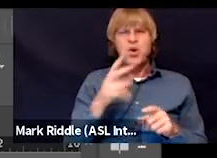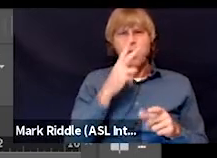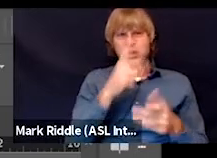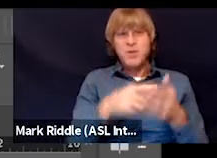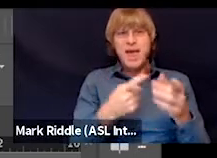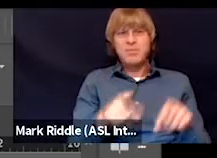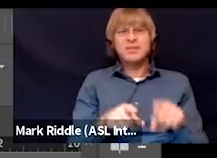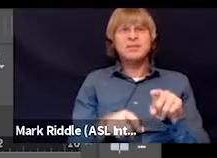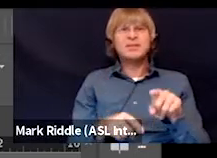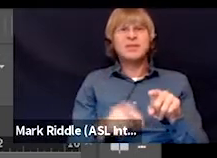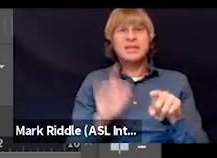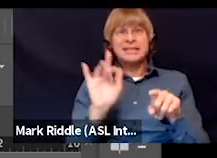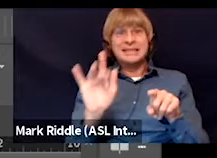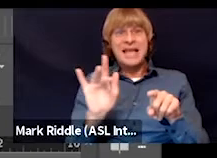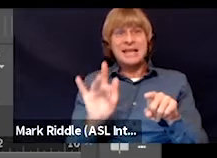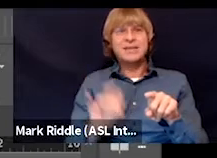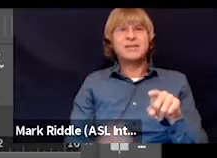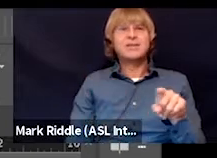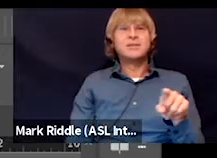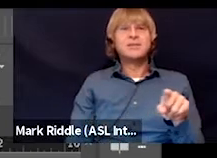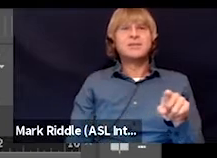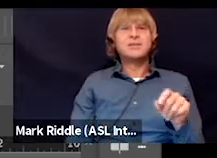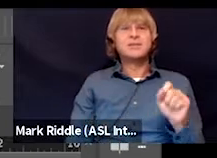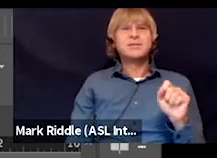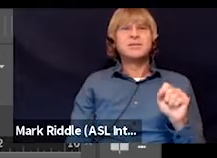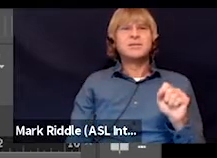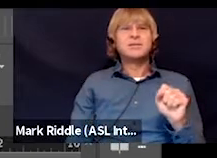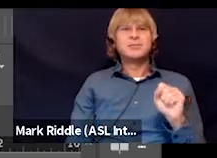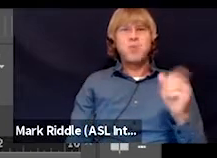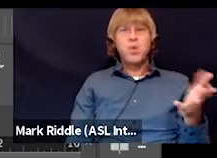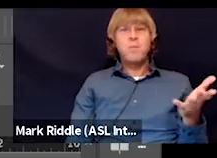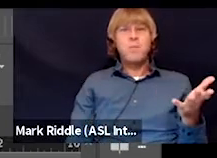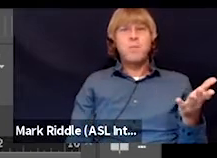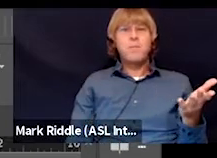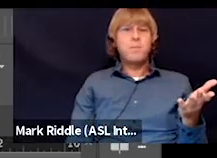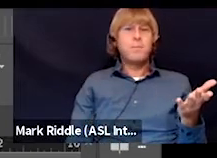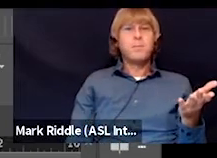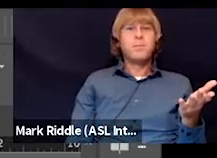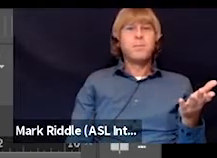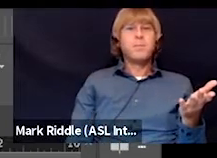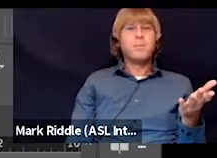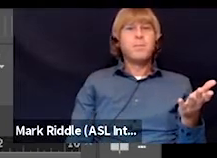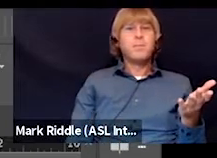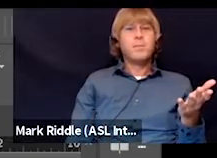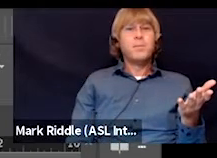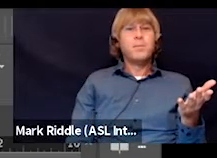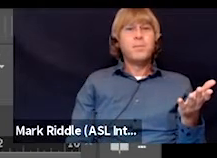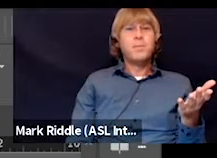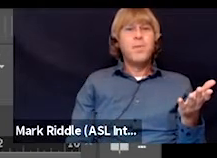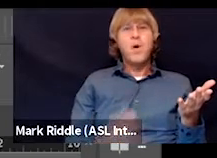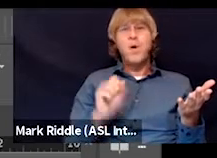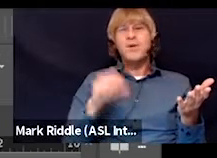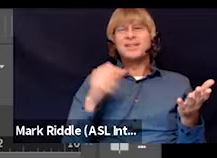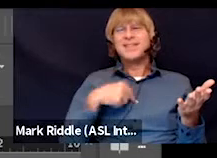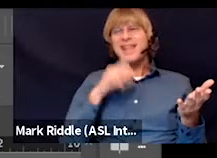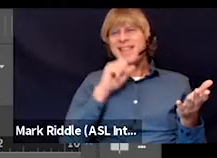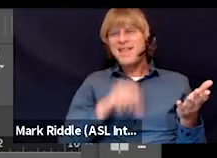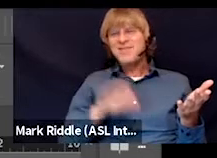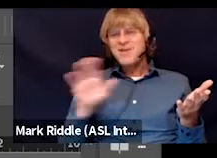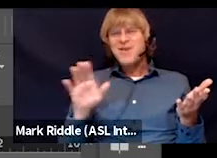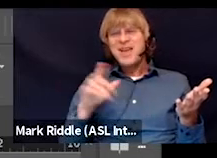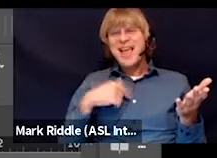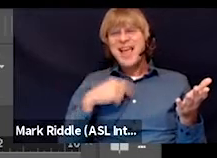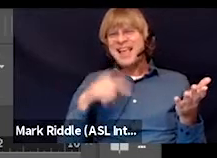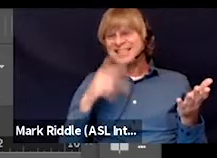this item that's selected when I click this. Boom. Oh, Ashley, I love your reaction. I can't